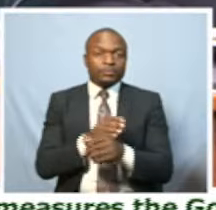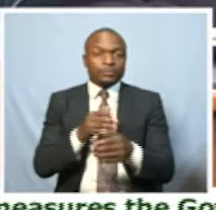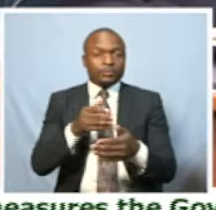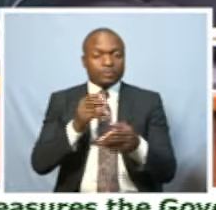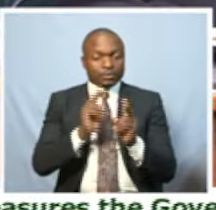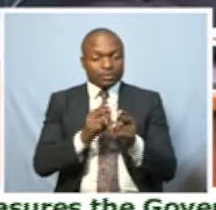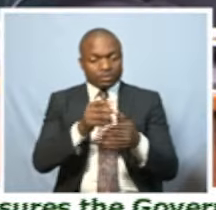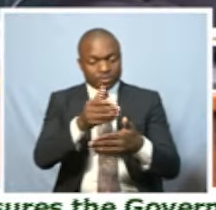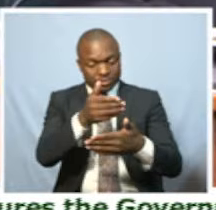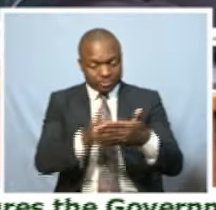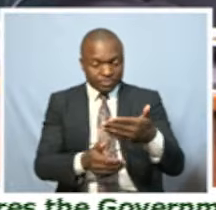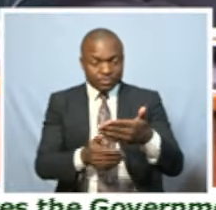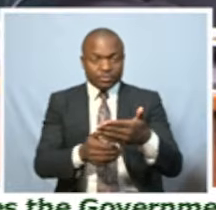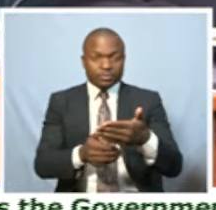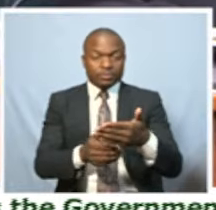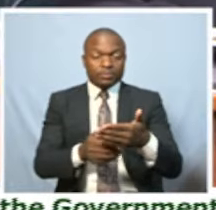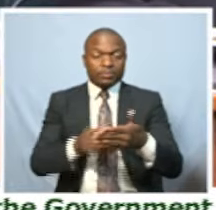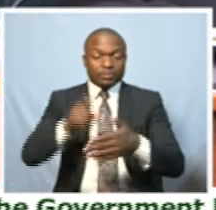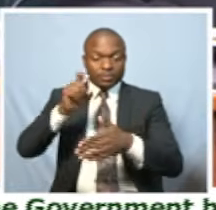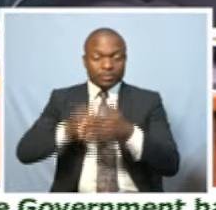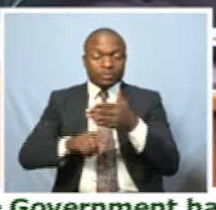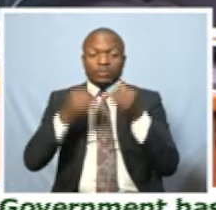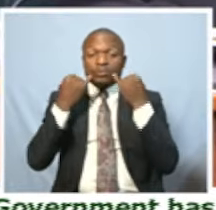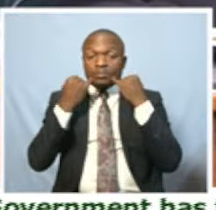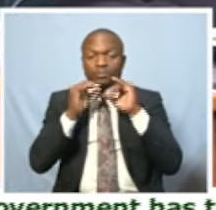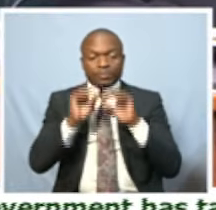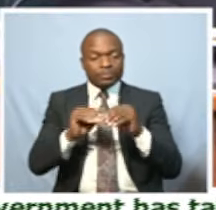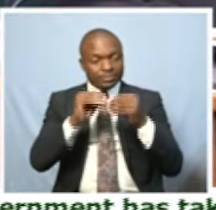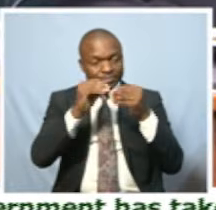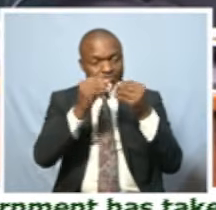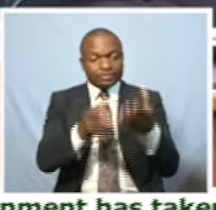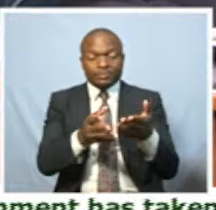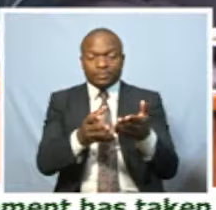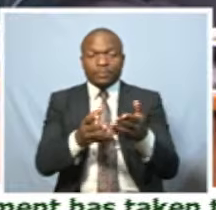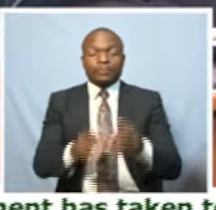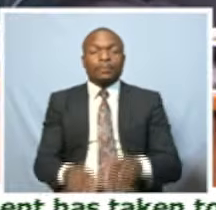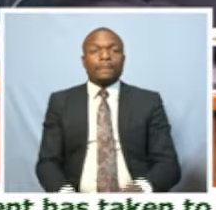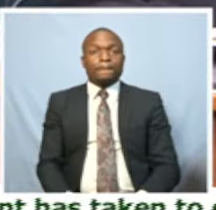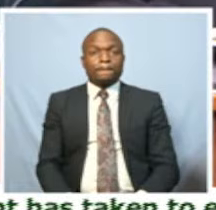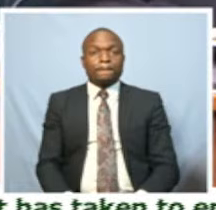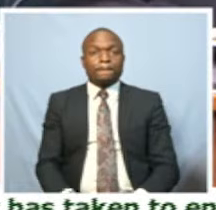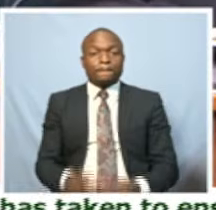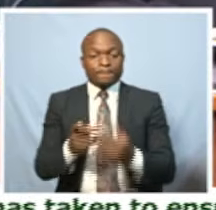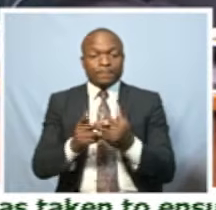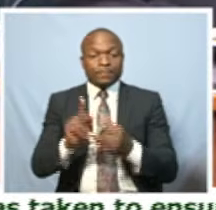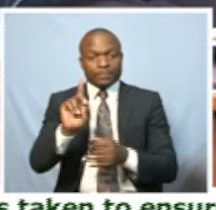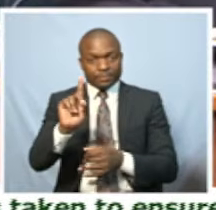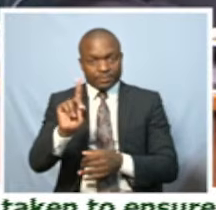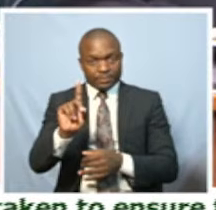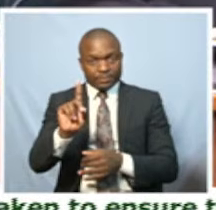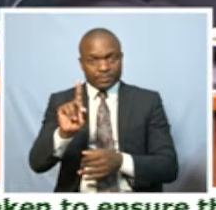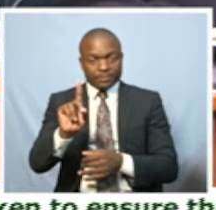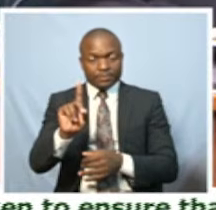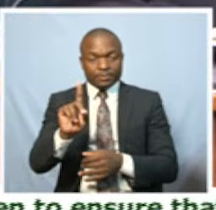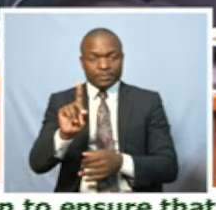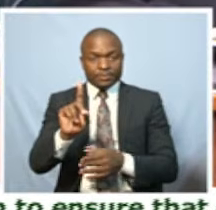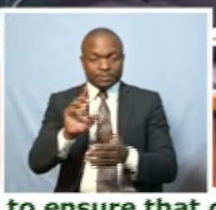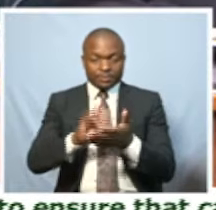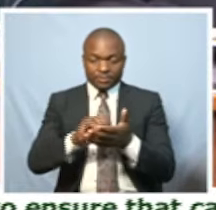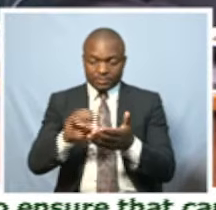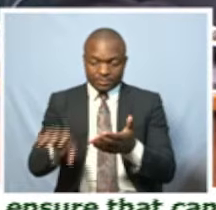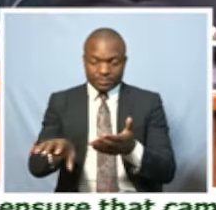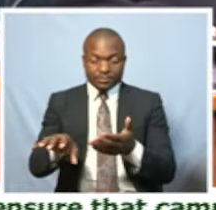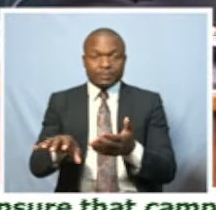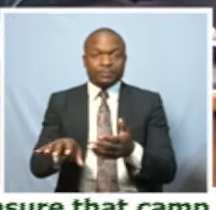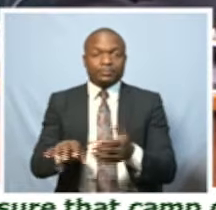given in A. Since the required cost information has been comprehensively provided, but D consequently falls